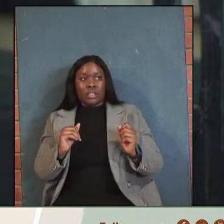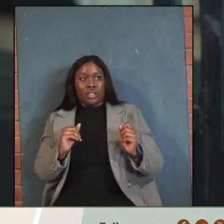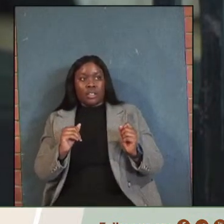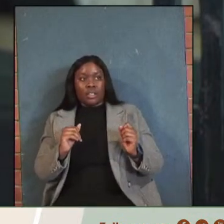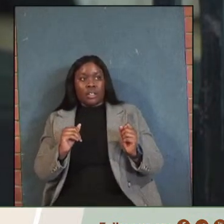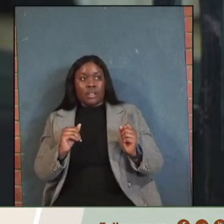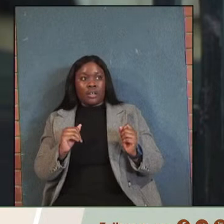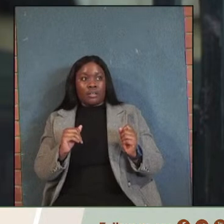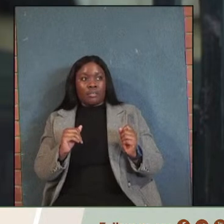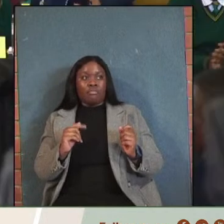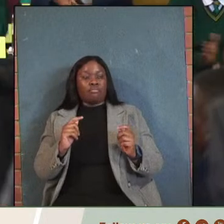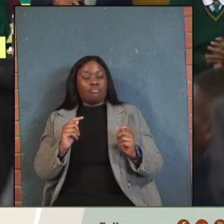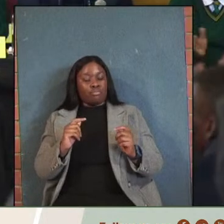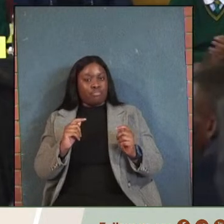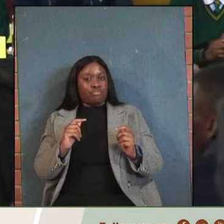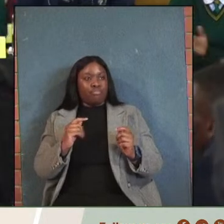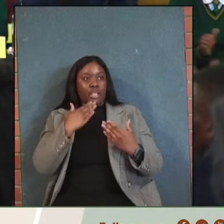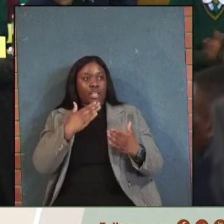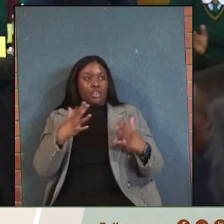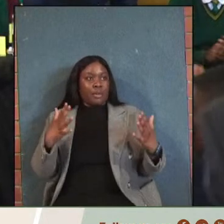dynamics. Thank you.